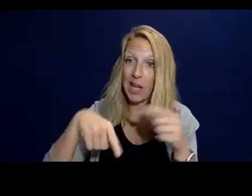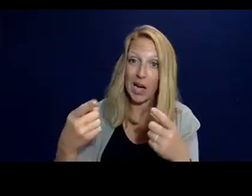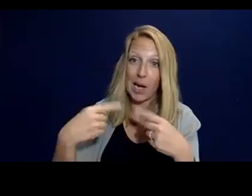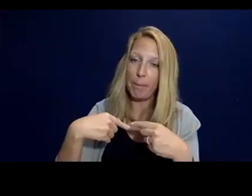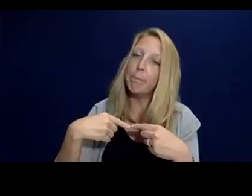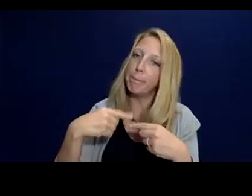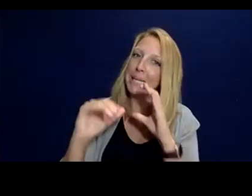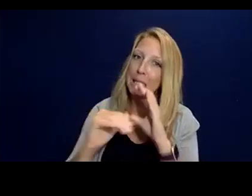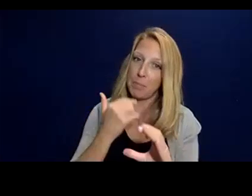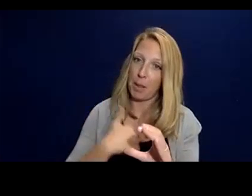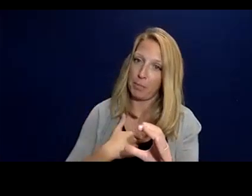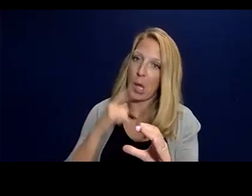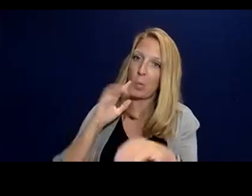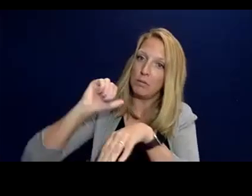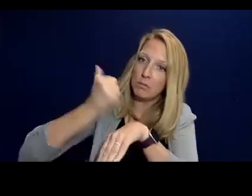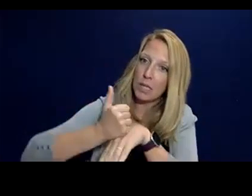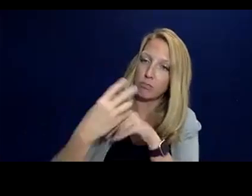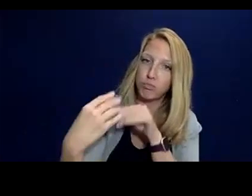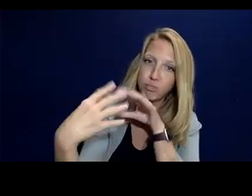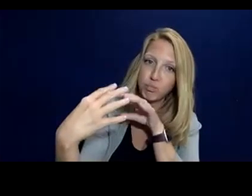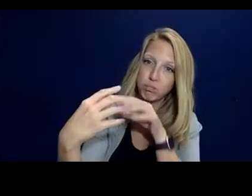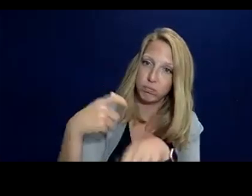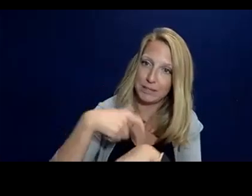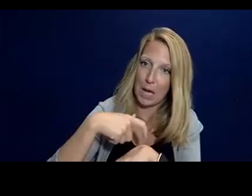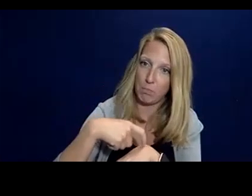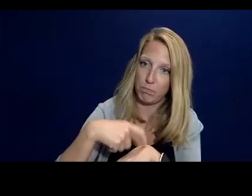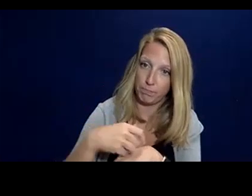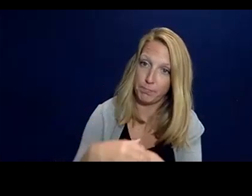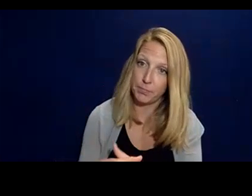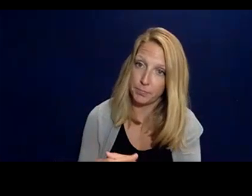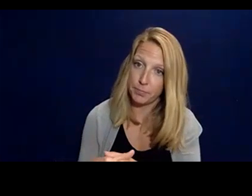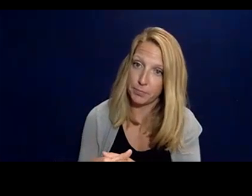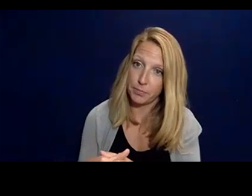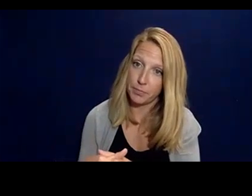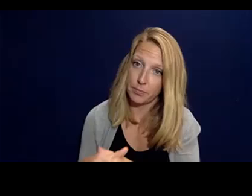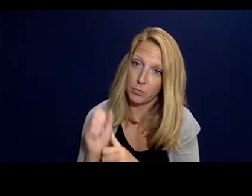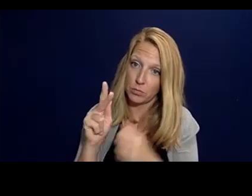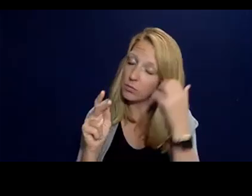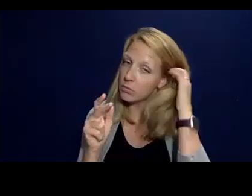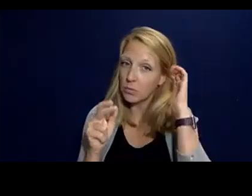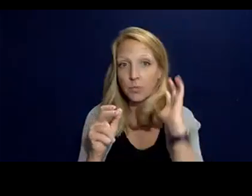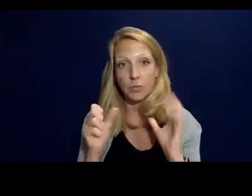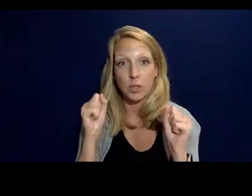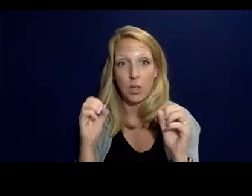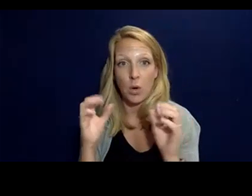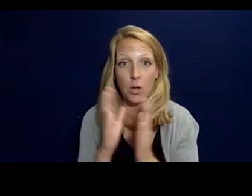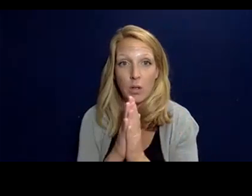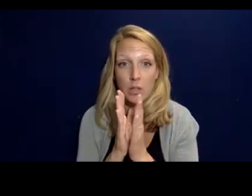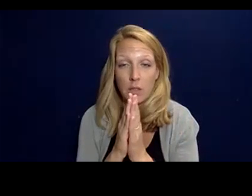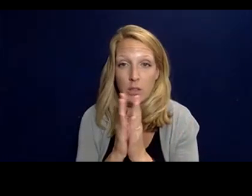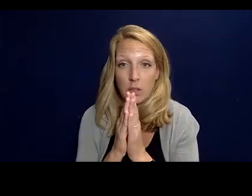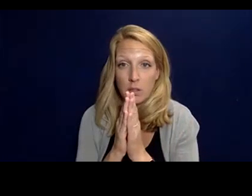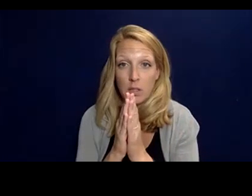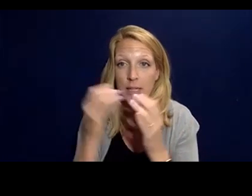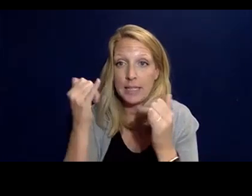free to reach out to me and we can make alternative times for you. Okay, so let us go